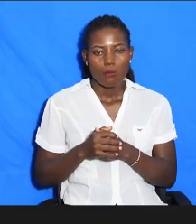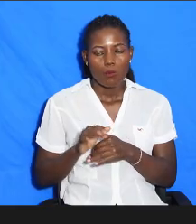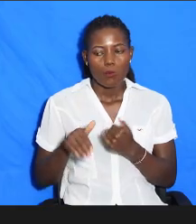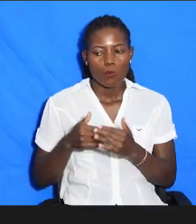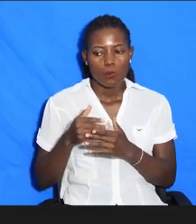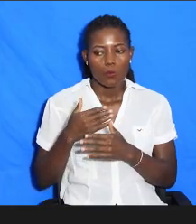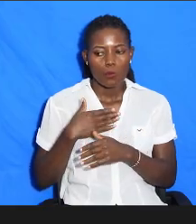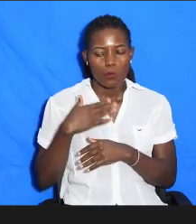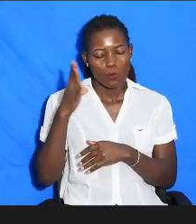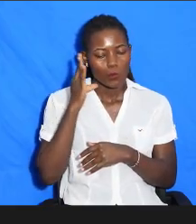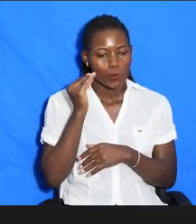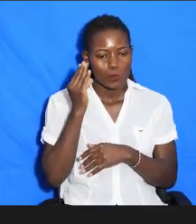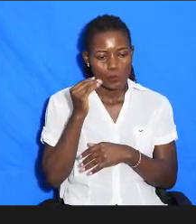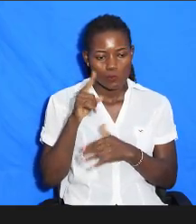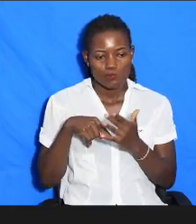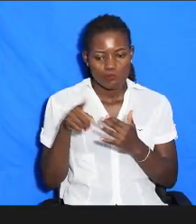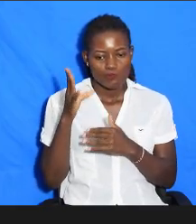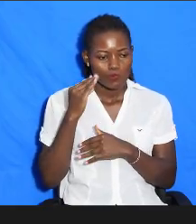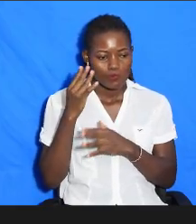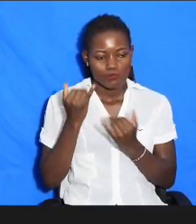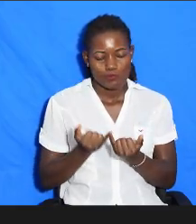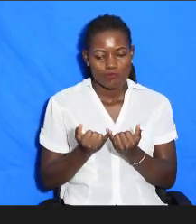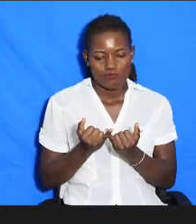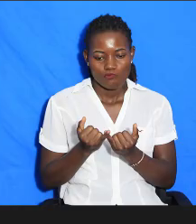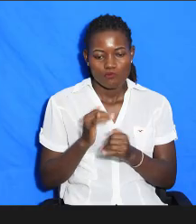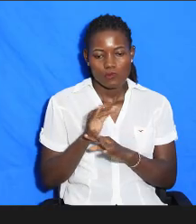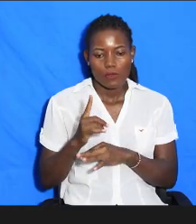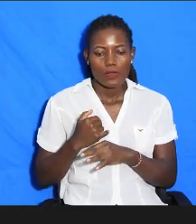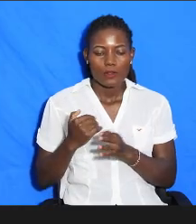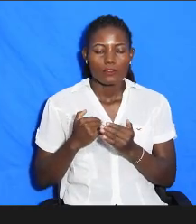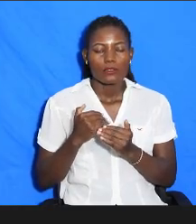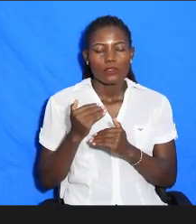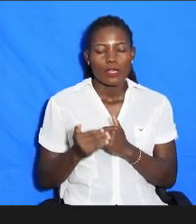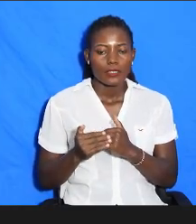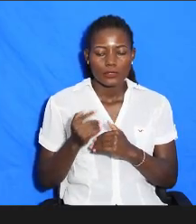experiencing, what you're experiencing right now, there's no one who has gone ahead to tell us